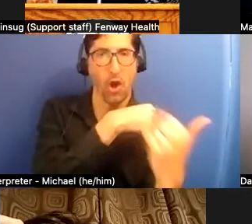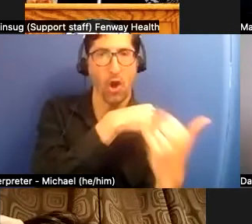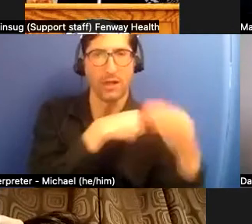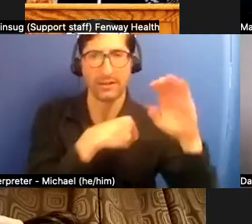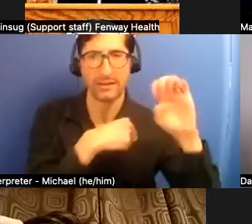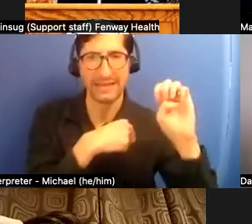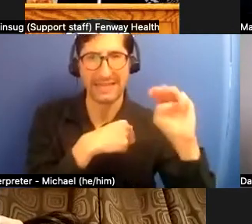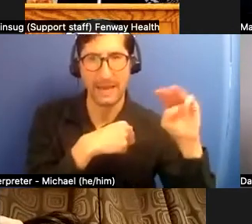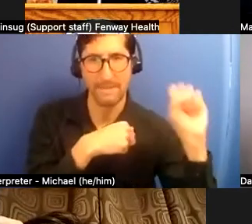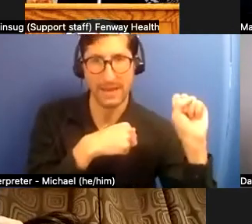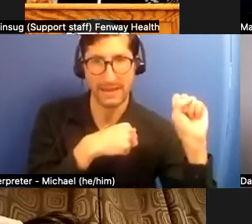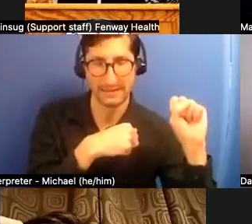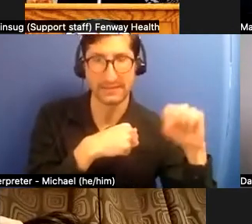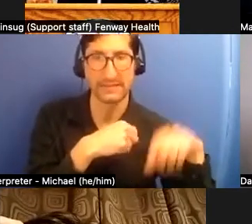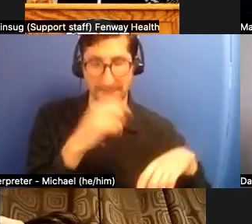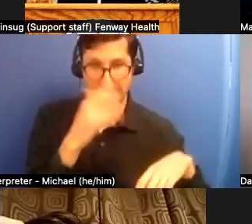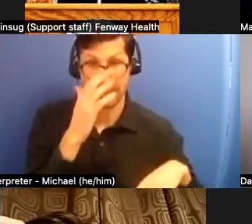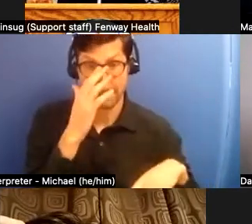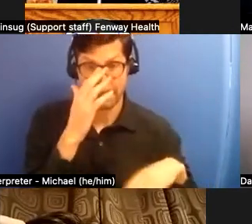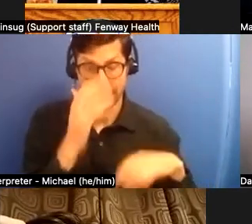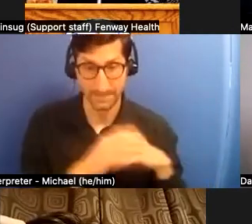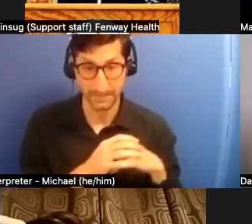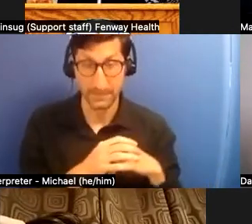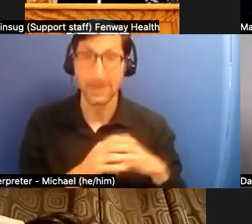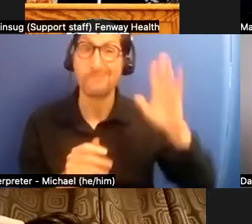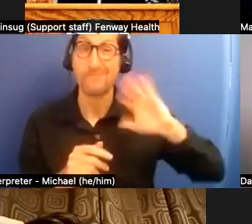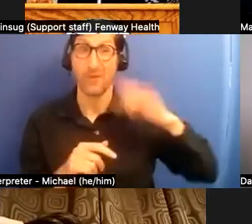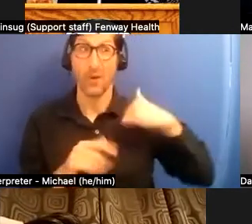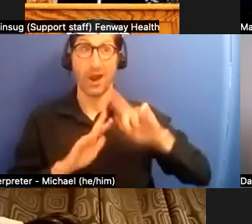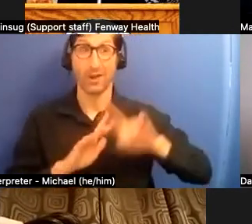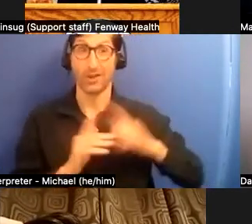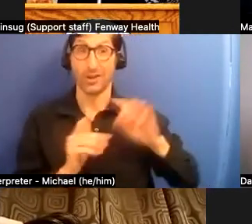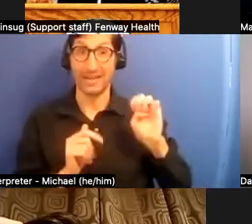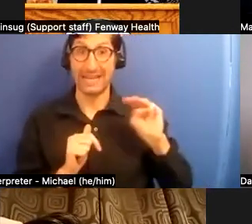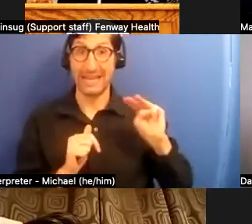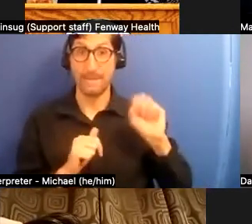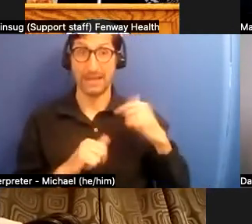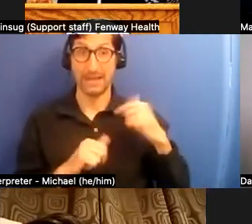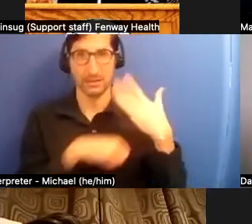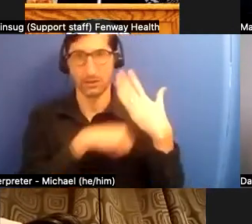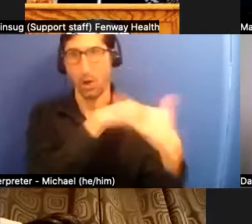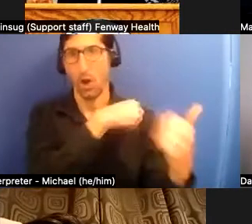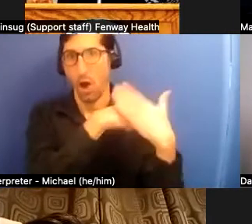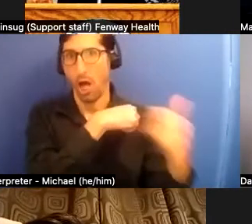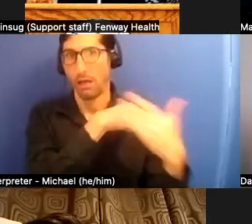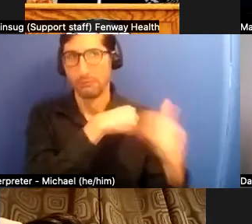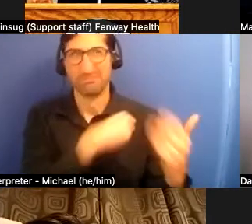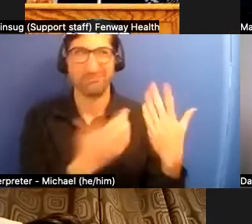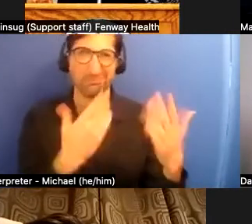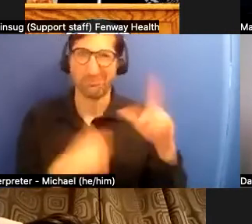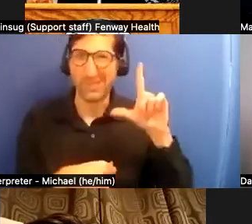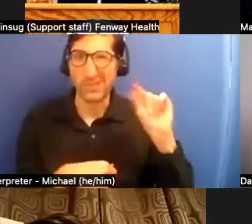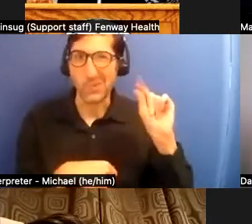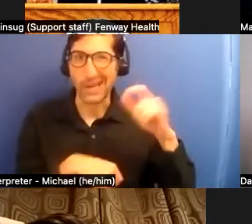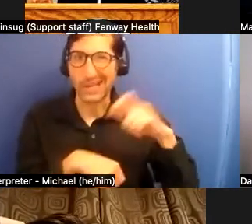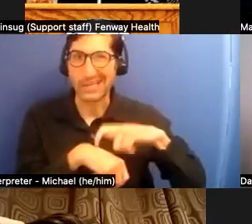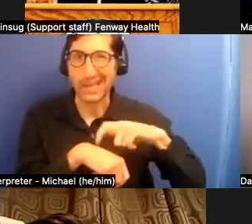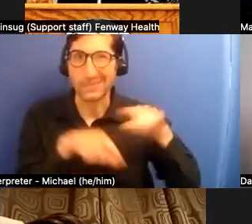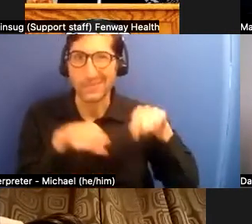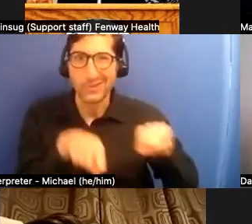When I first started in EMS, we were responding to a lot, sometimes 20 in one weekend in our